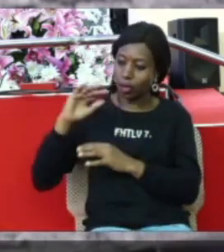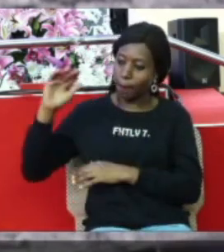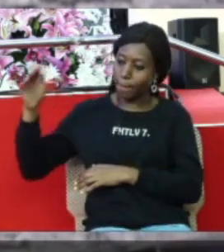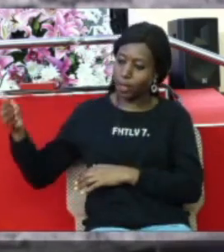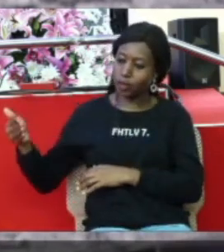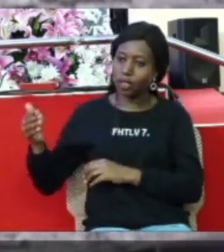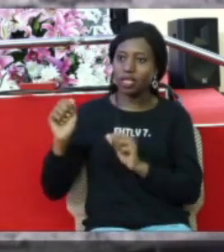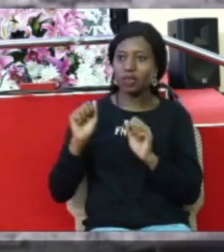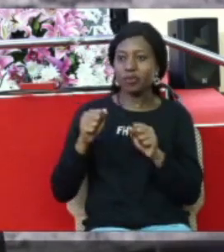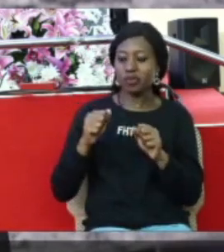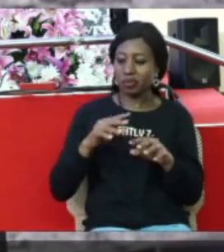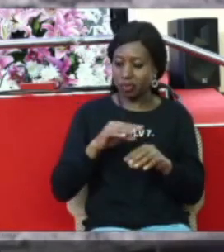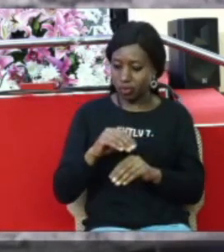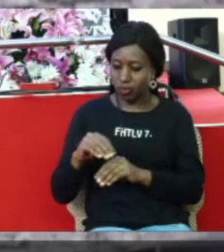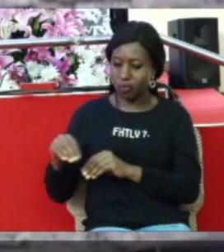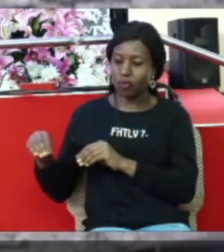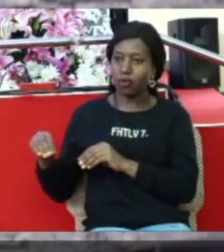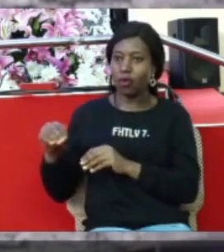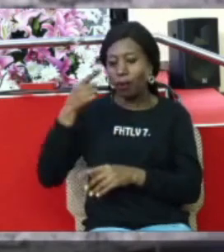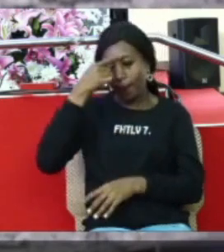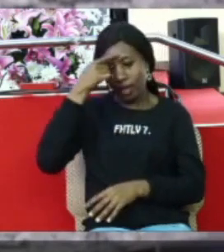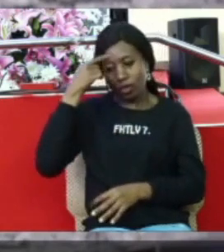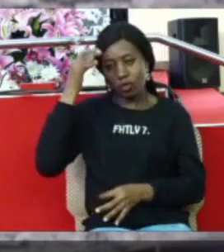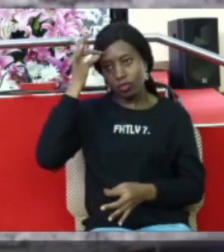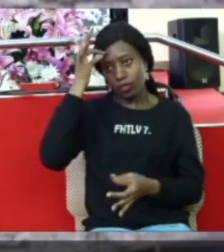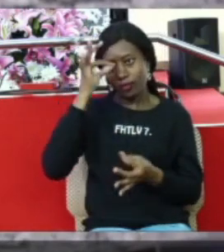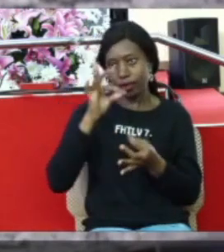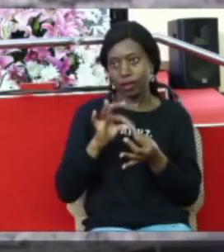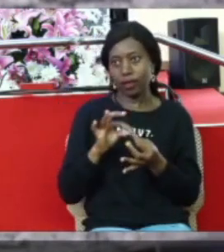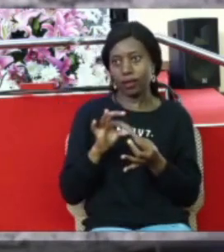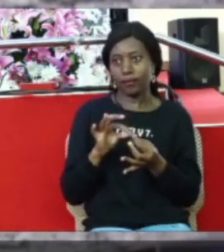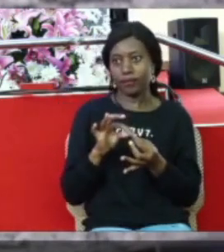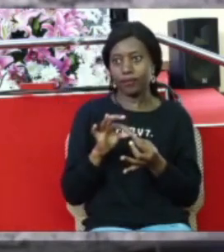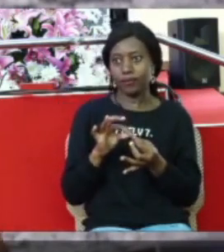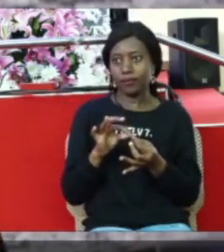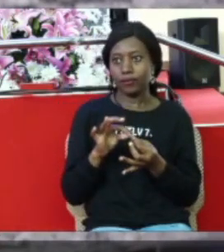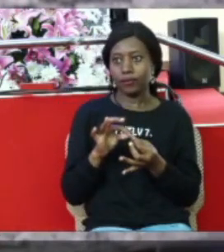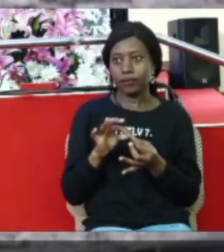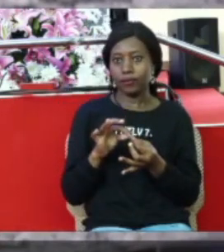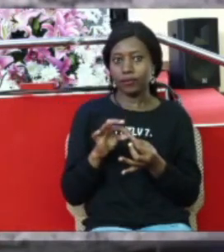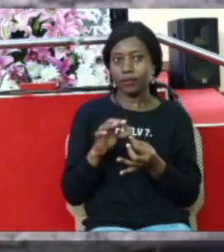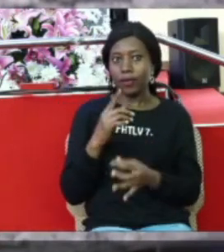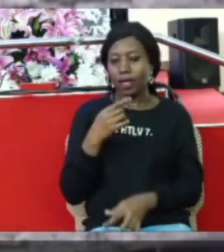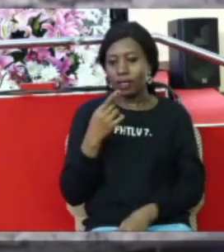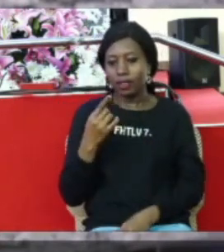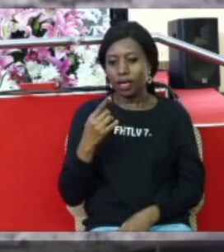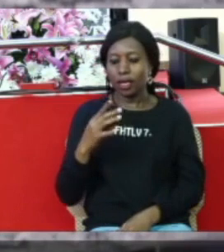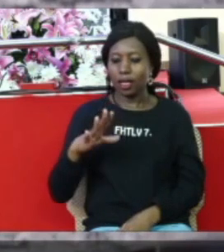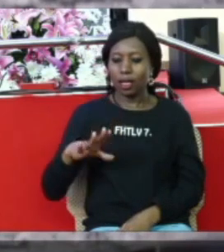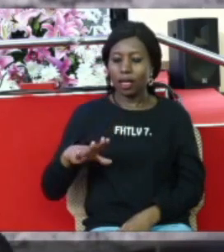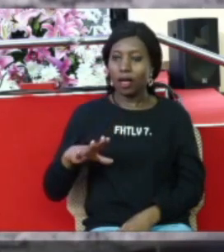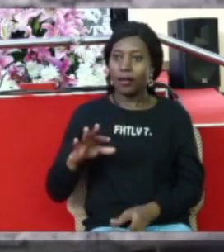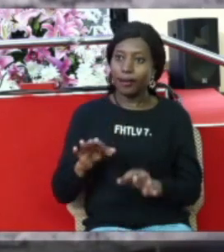sea, it will be done. Habakkuk 2 verse 4, behold the proud, his soul is not upright in him, but the